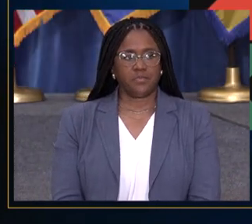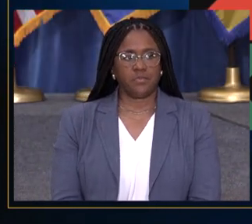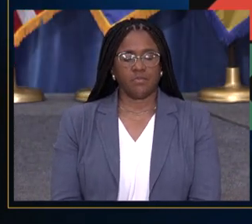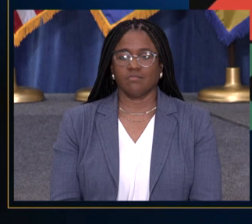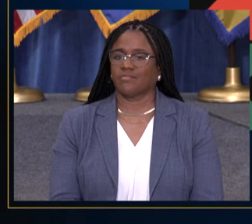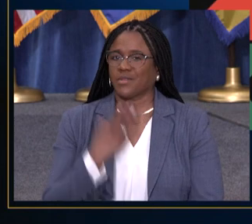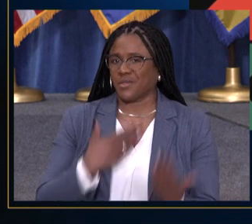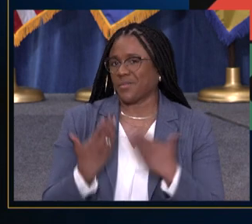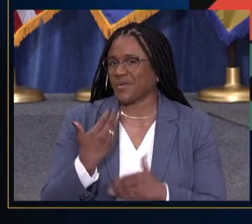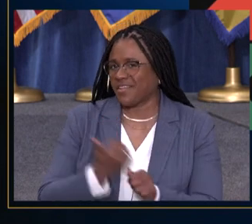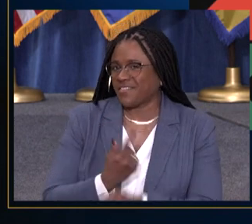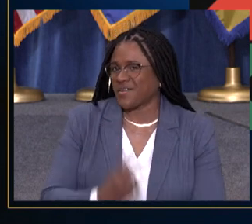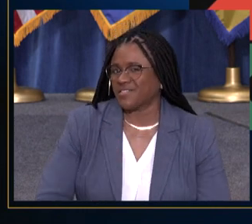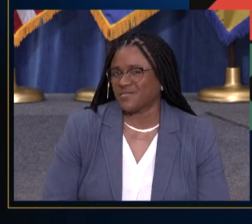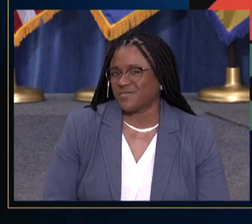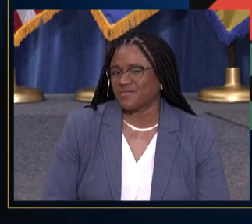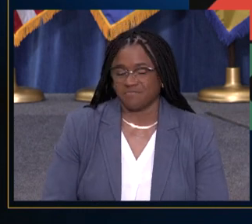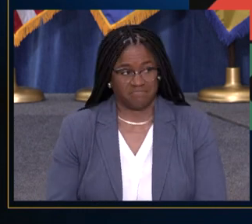Good morning, everybody.